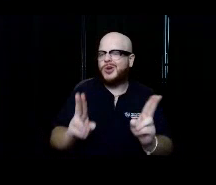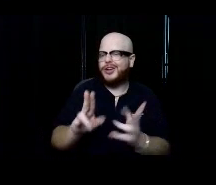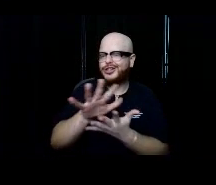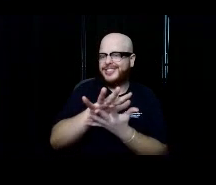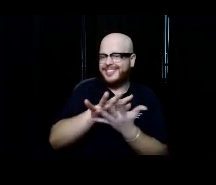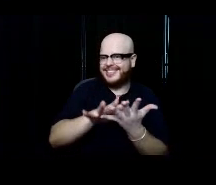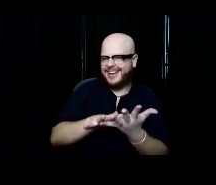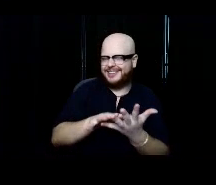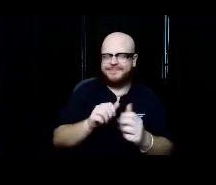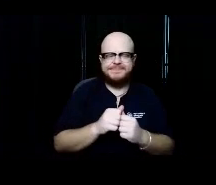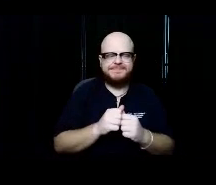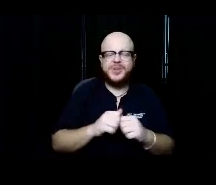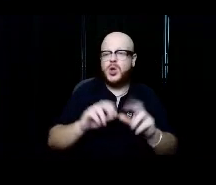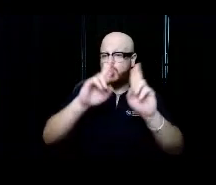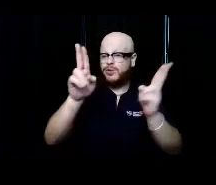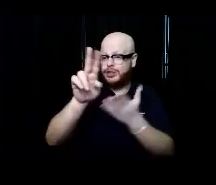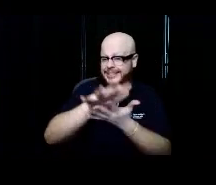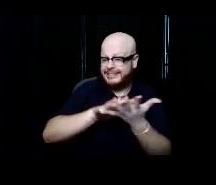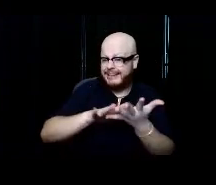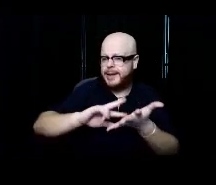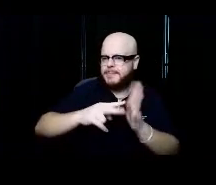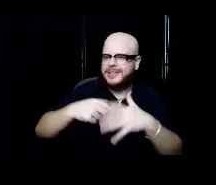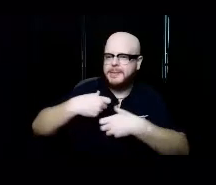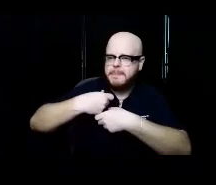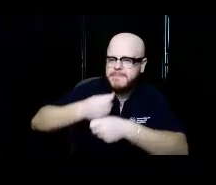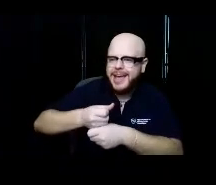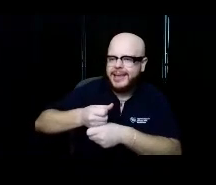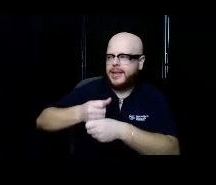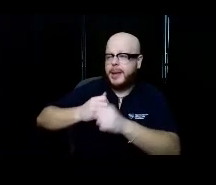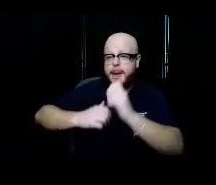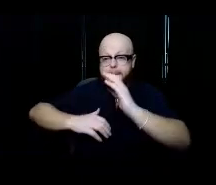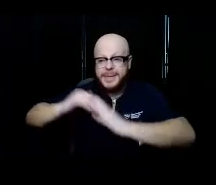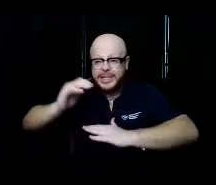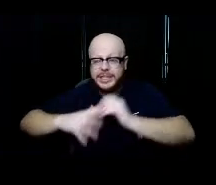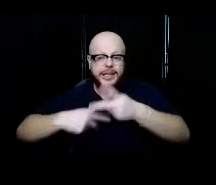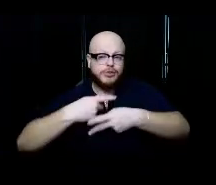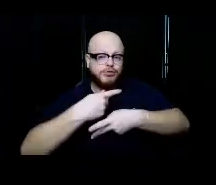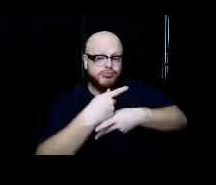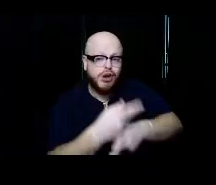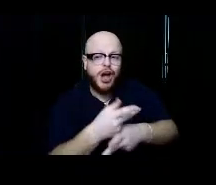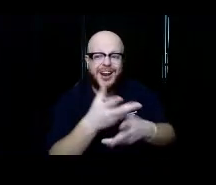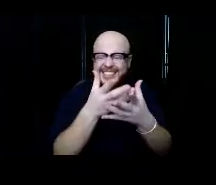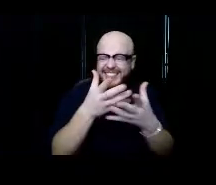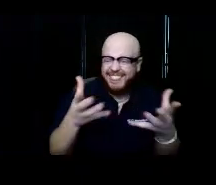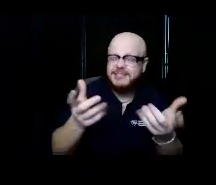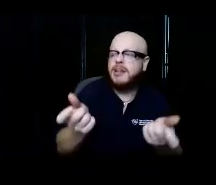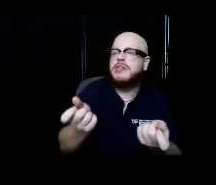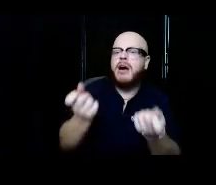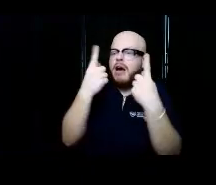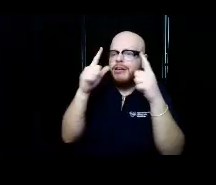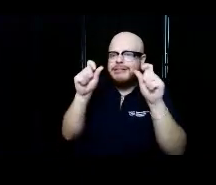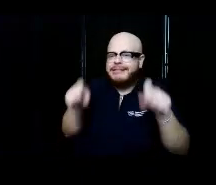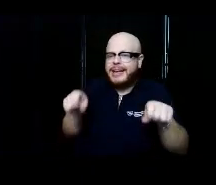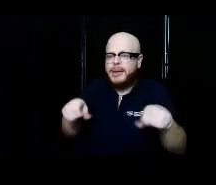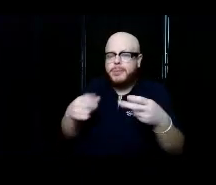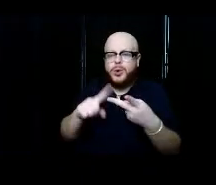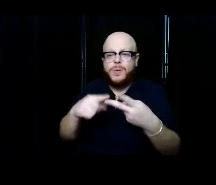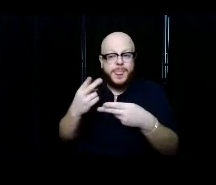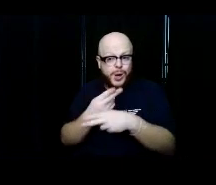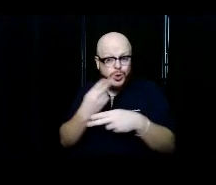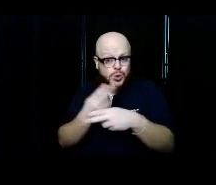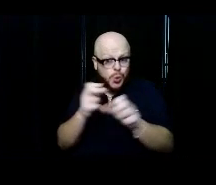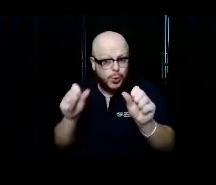Universal design focuses on creating buildings, products, and environments that are understandable, usable, and accessible